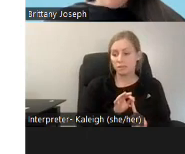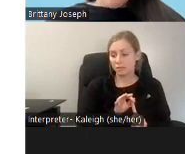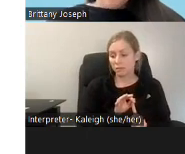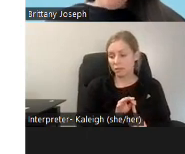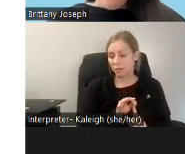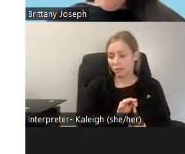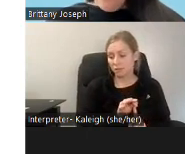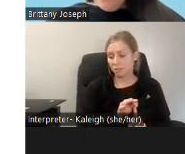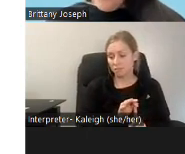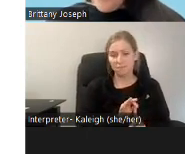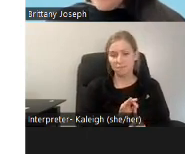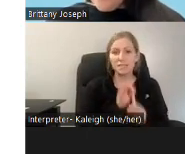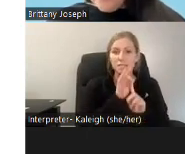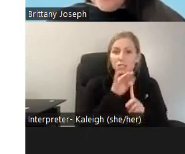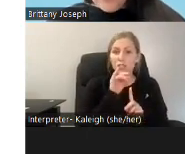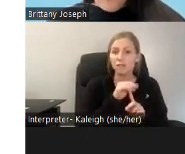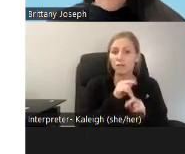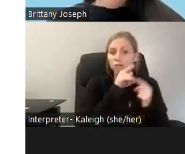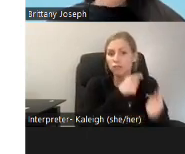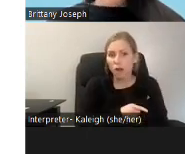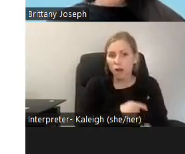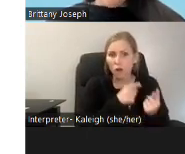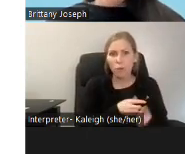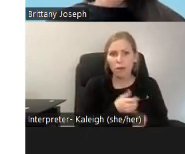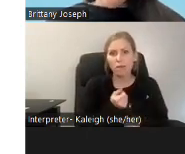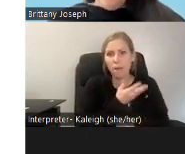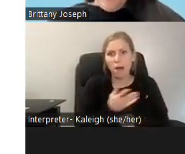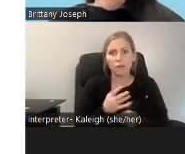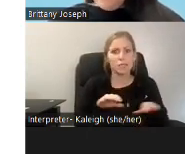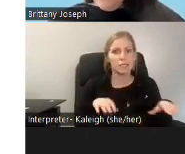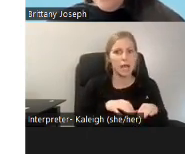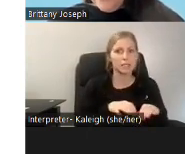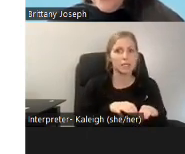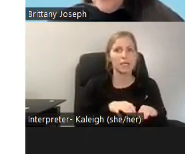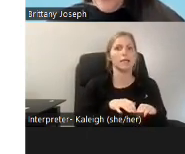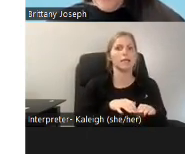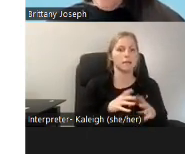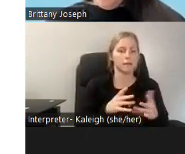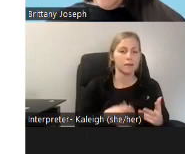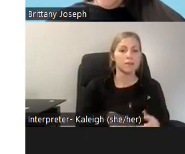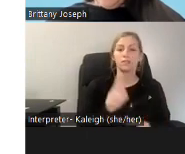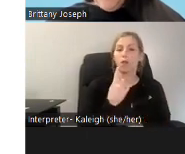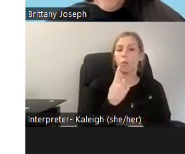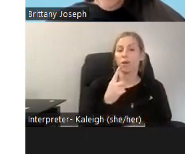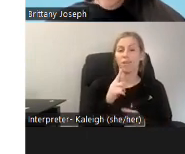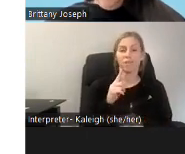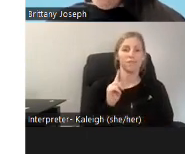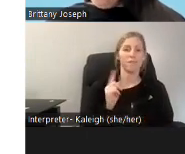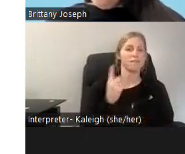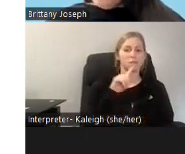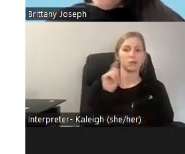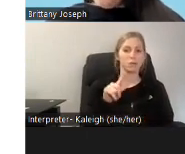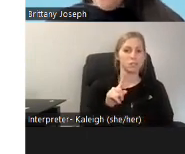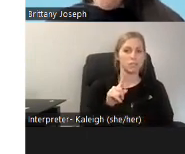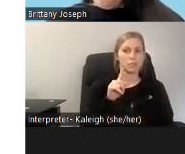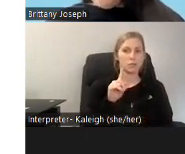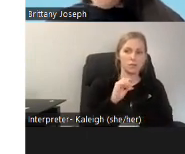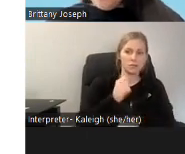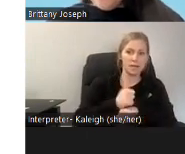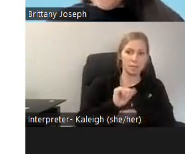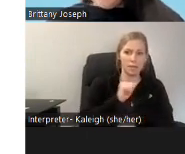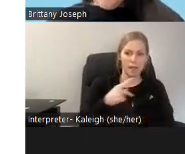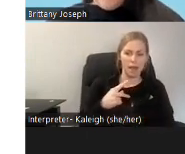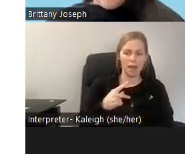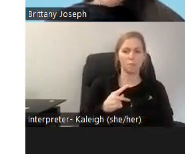are having trouble with multitasking. One of the first questions that it asks when you set up the app is, what are you looking to